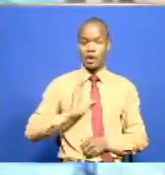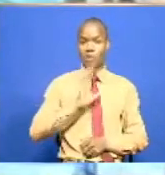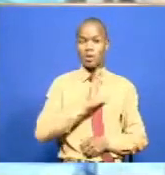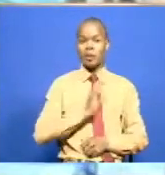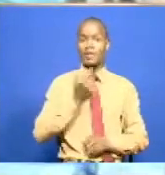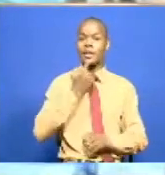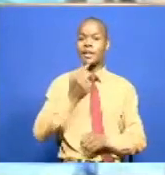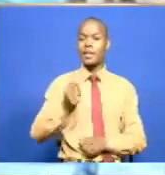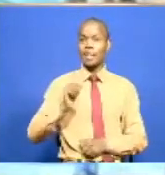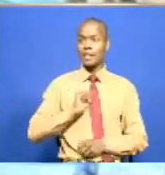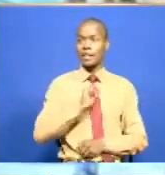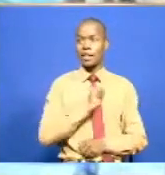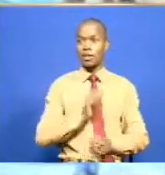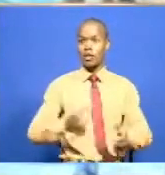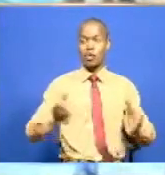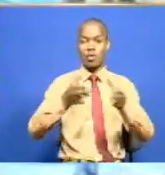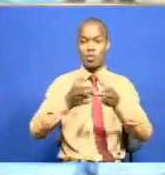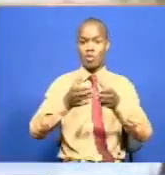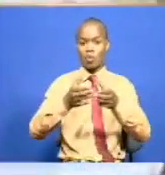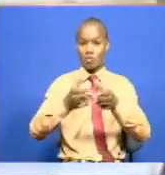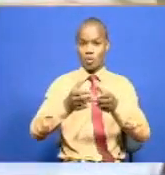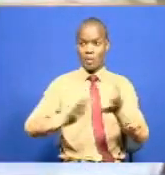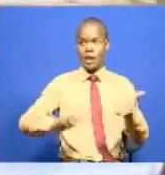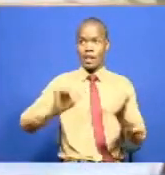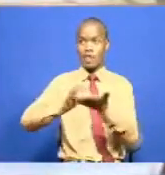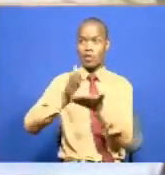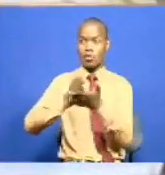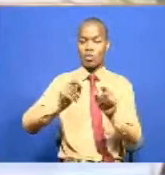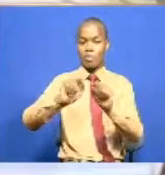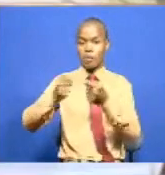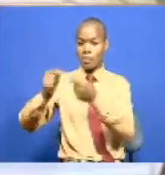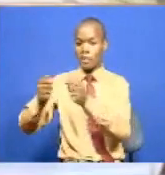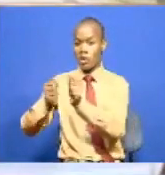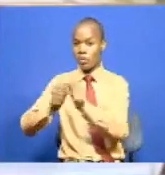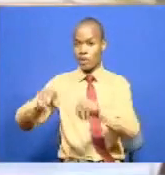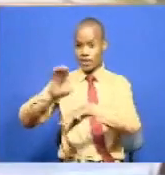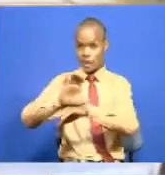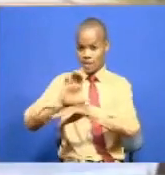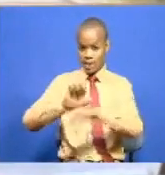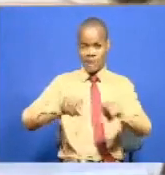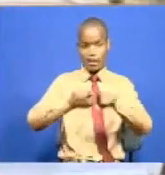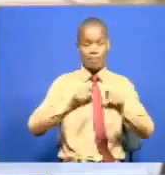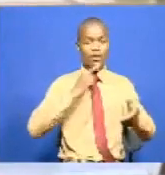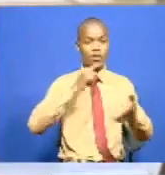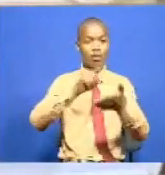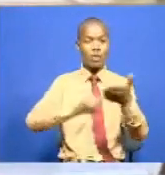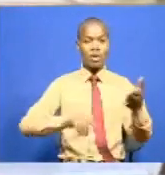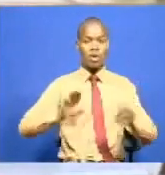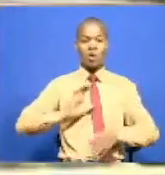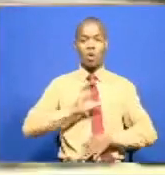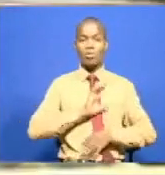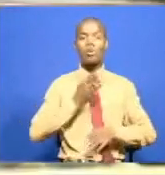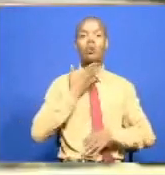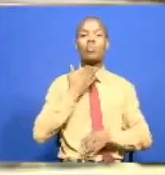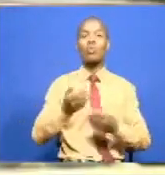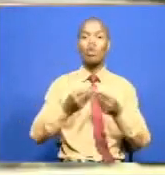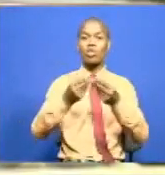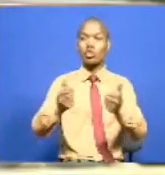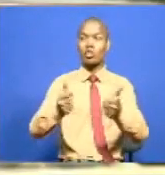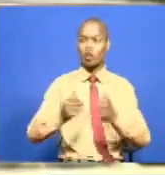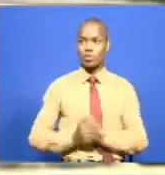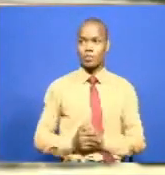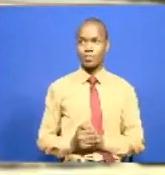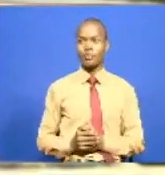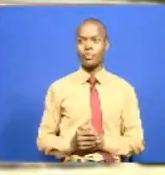Senate committee they have a long-running dispute with the Methodist Church, adding that the community is demanding a permanent solution.